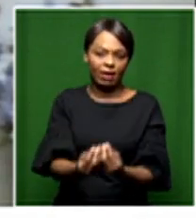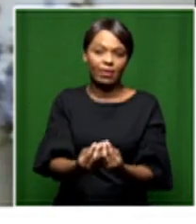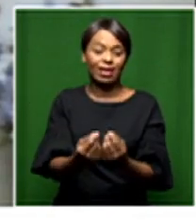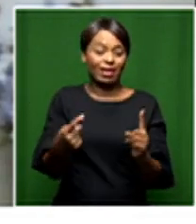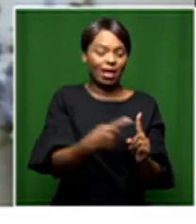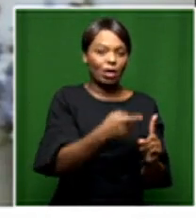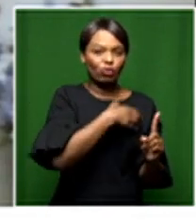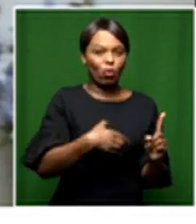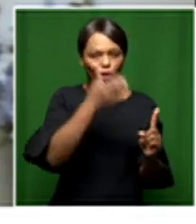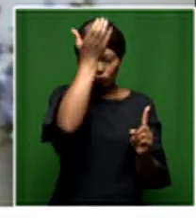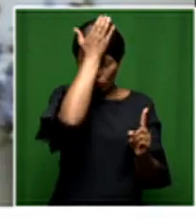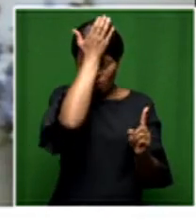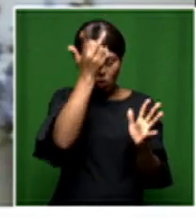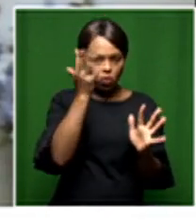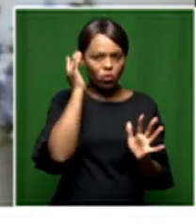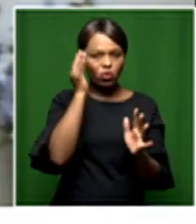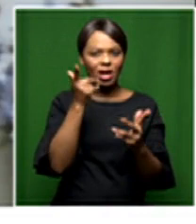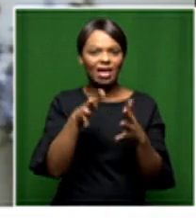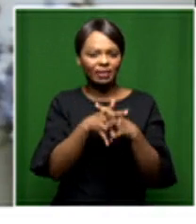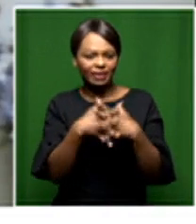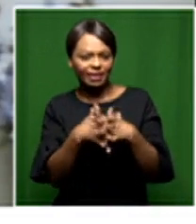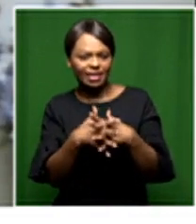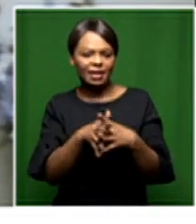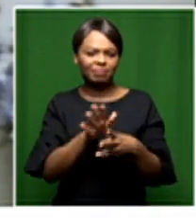in a corner. Beyond having a sick note